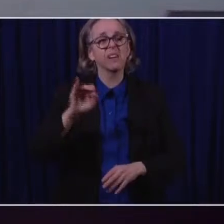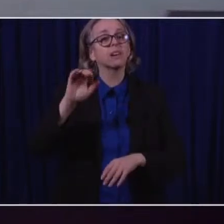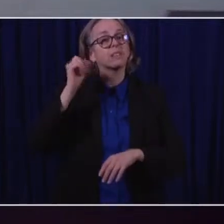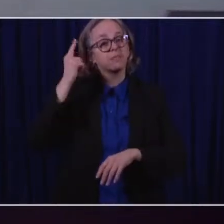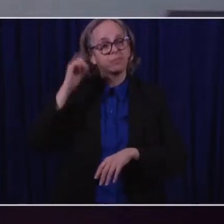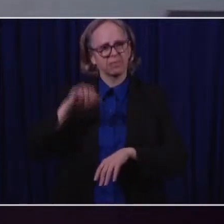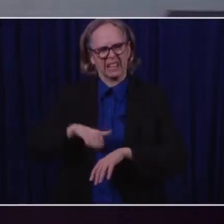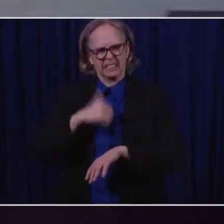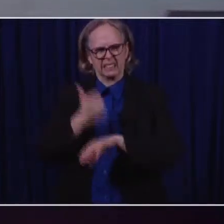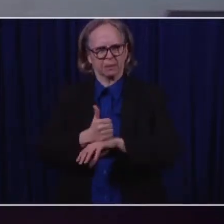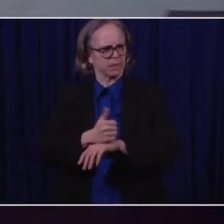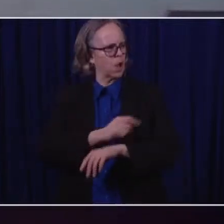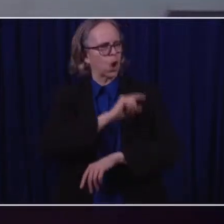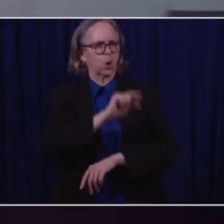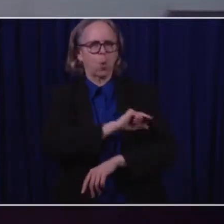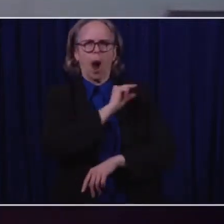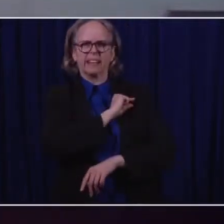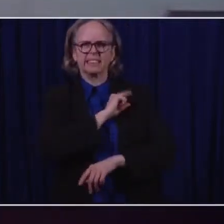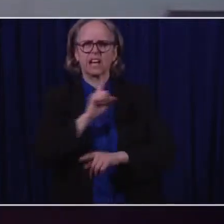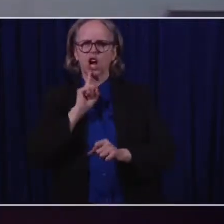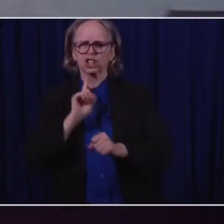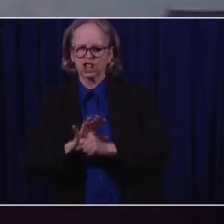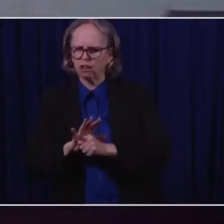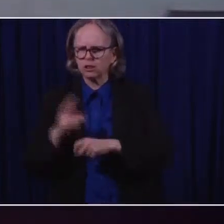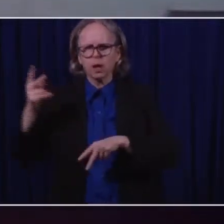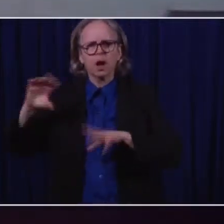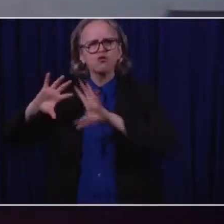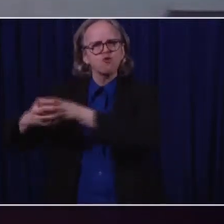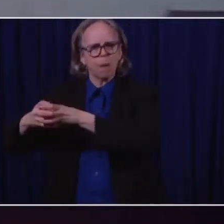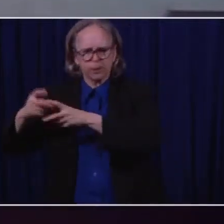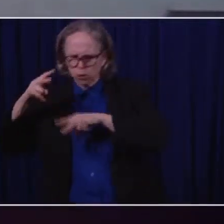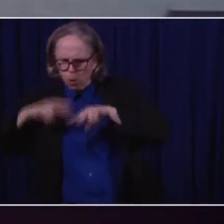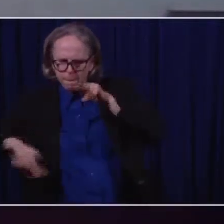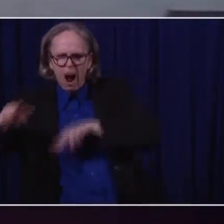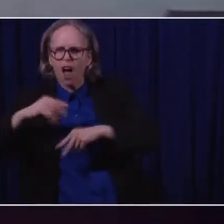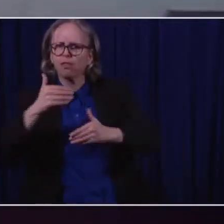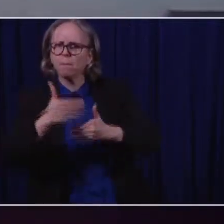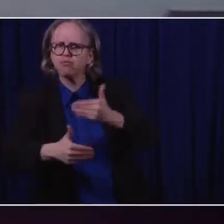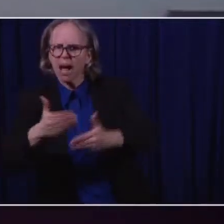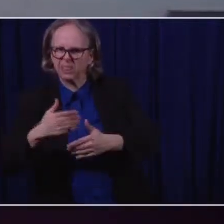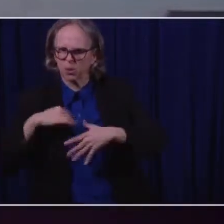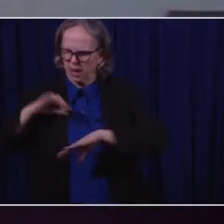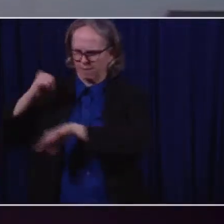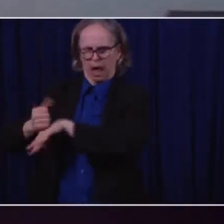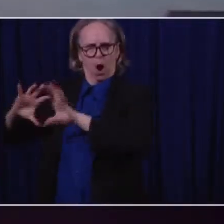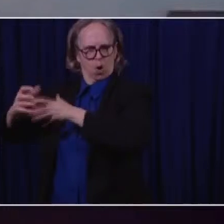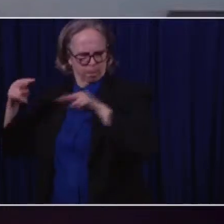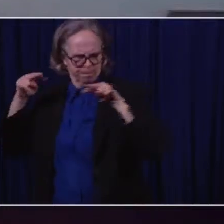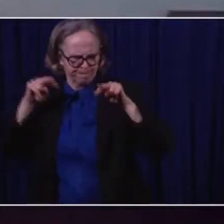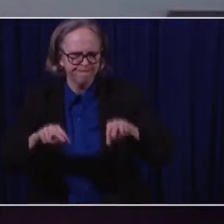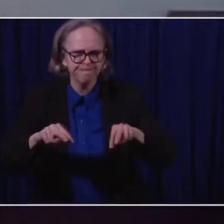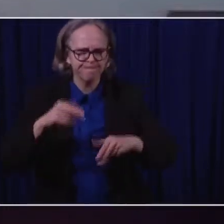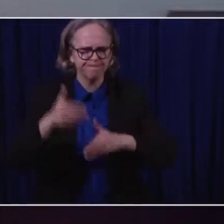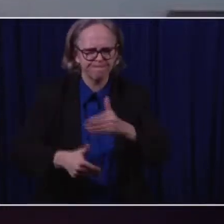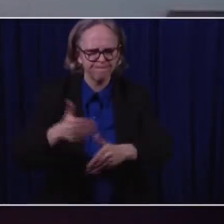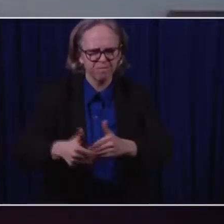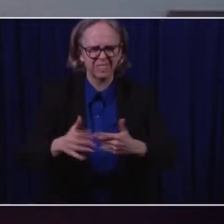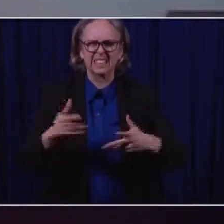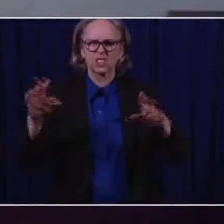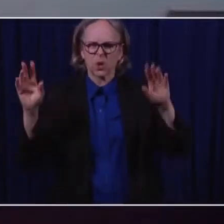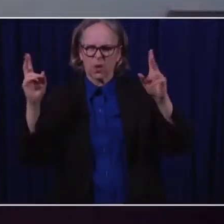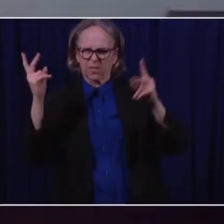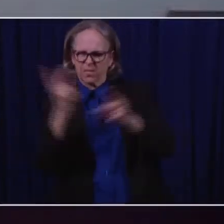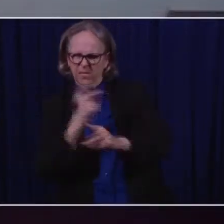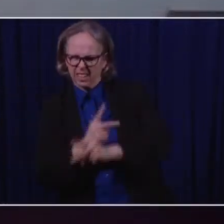also doing taking this opportunity with these additional resources and restructuring to do a thorough review of everything that's